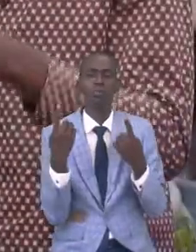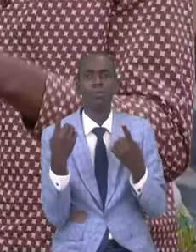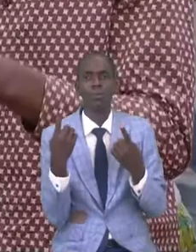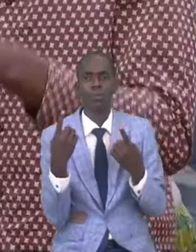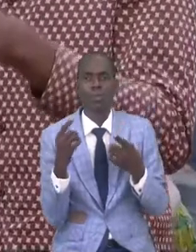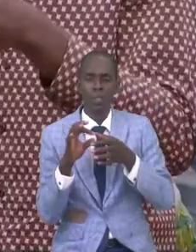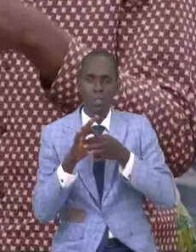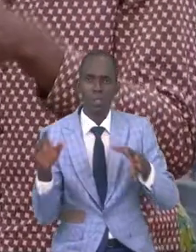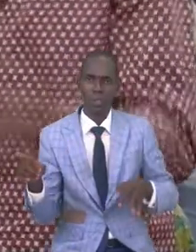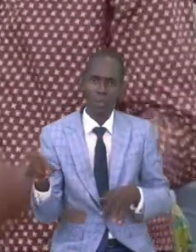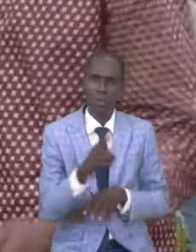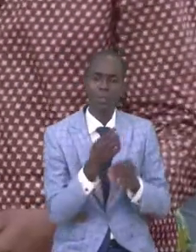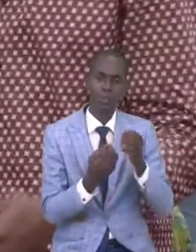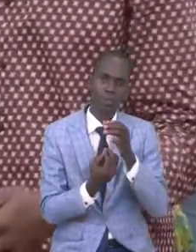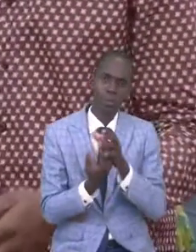Let him grow.